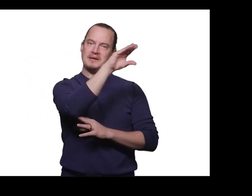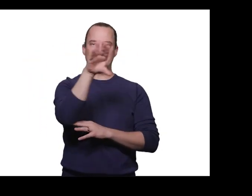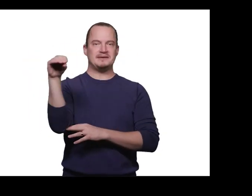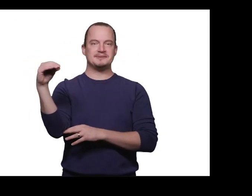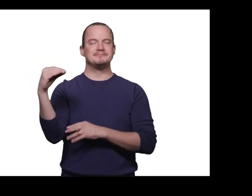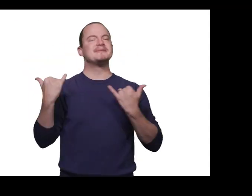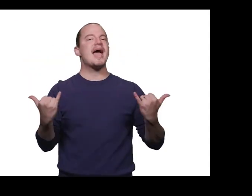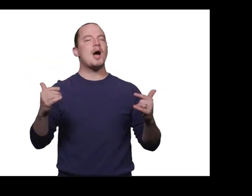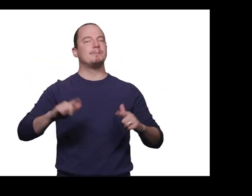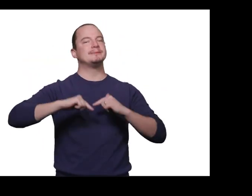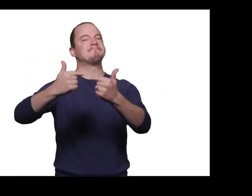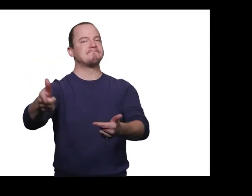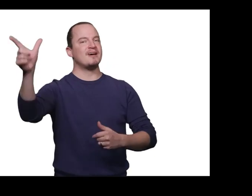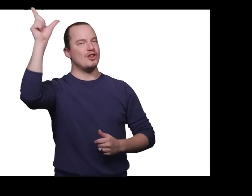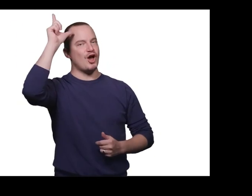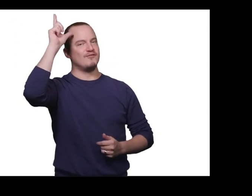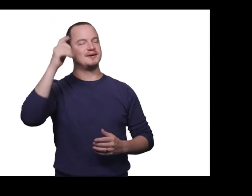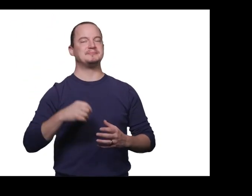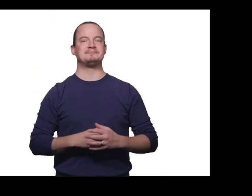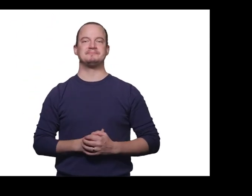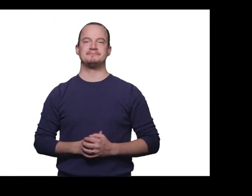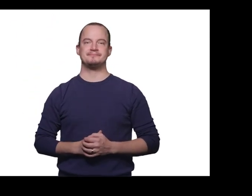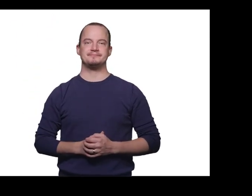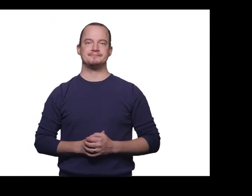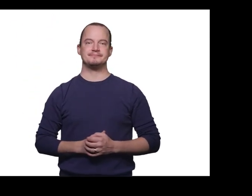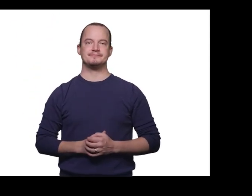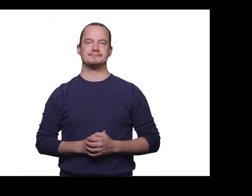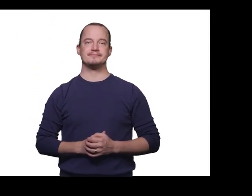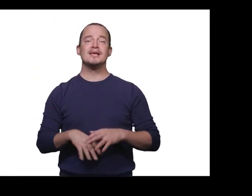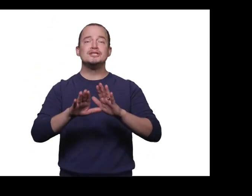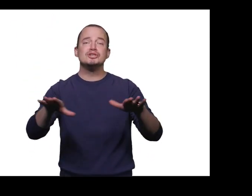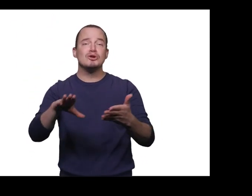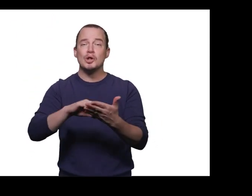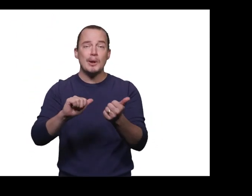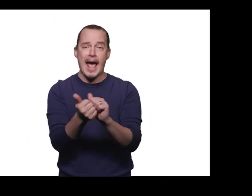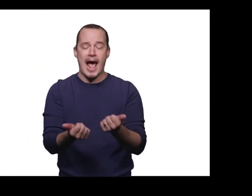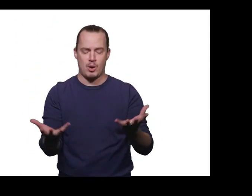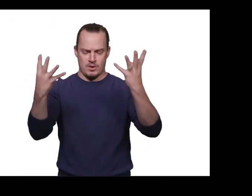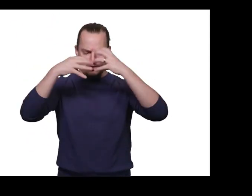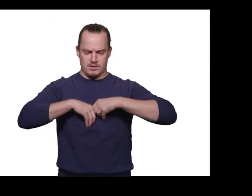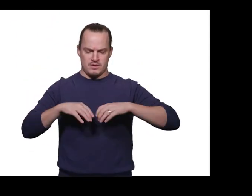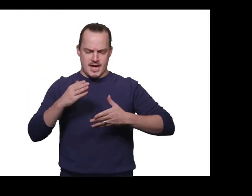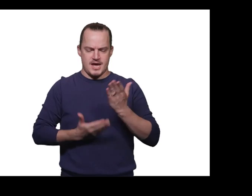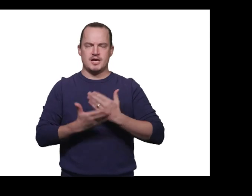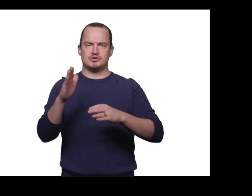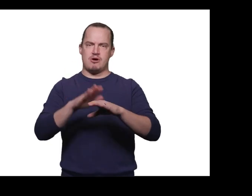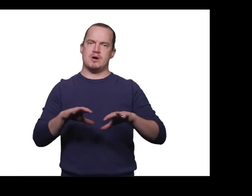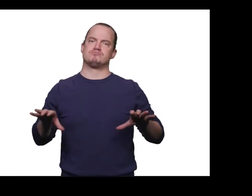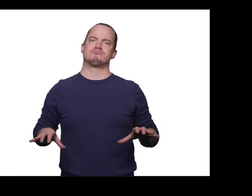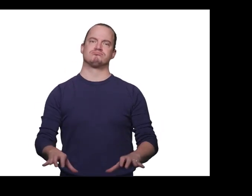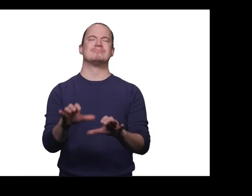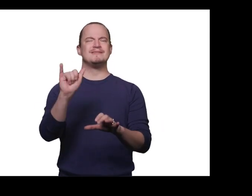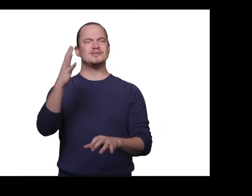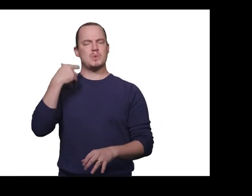Laura. Children learn from doing and from experience. The arts and STEM are natural partners that way.